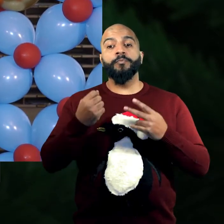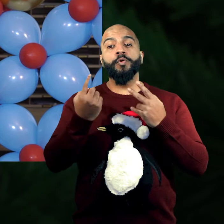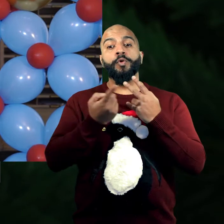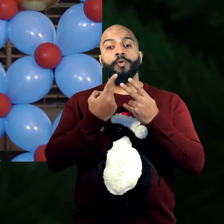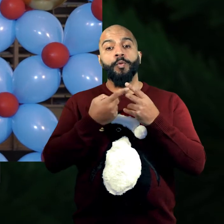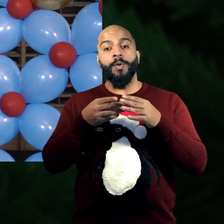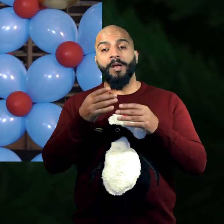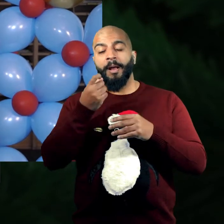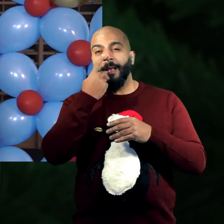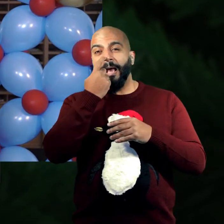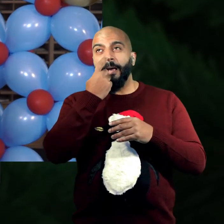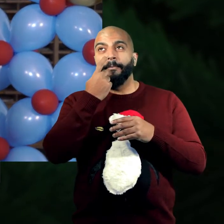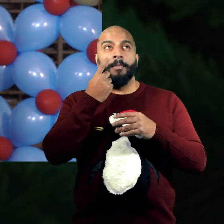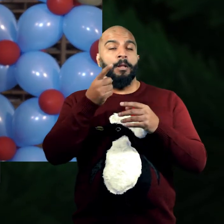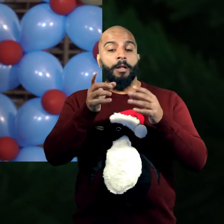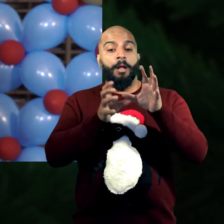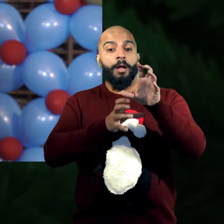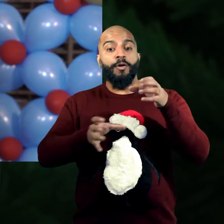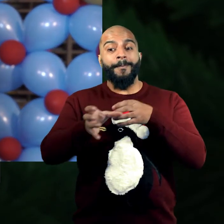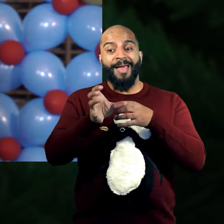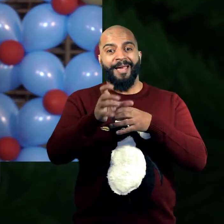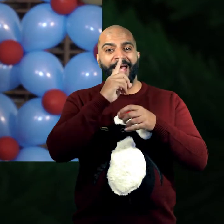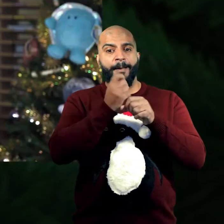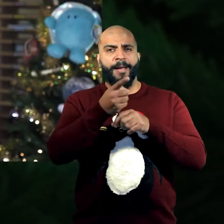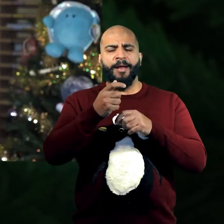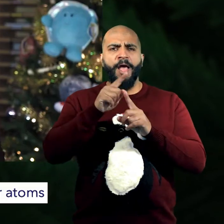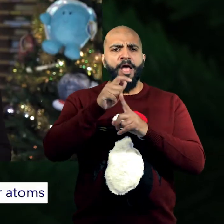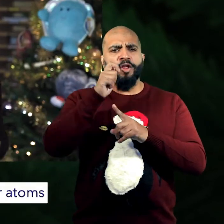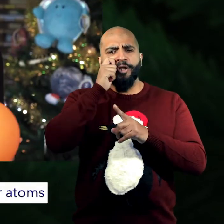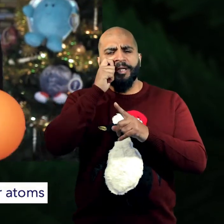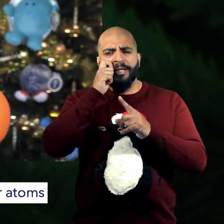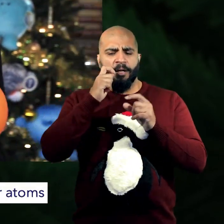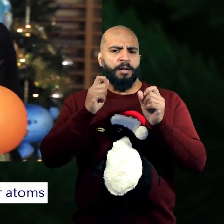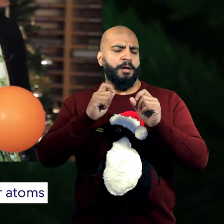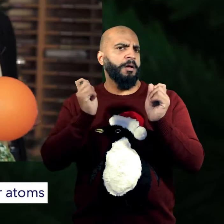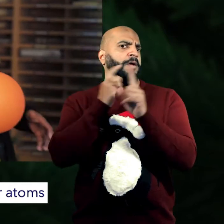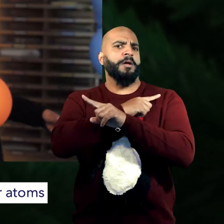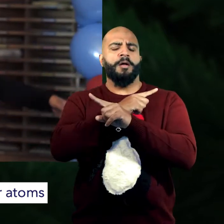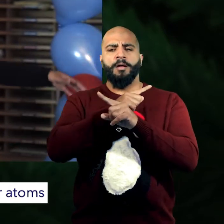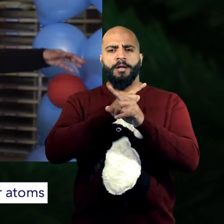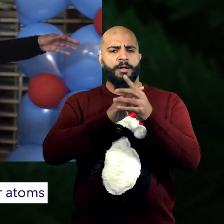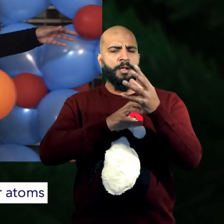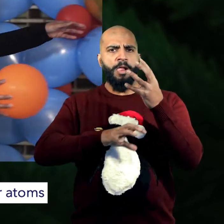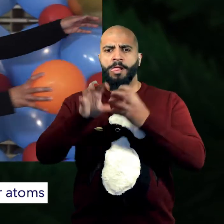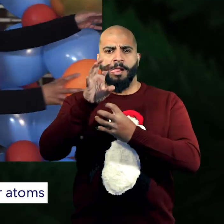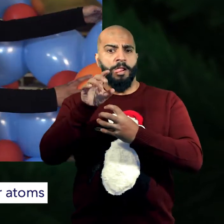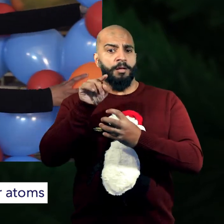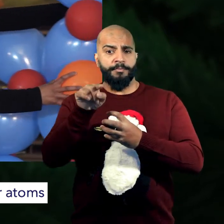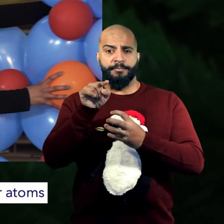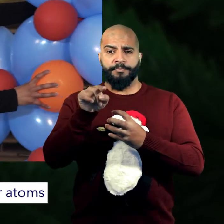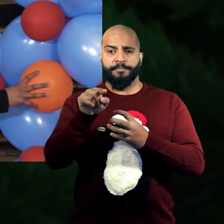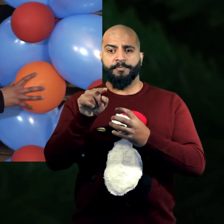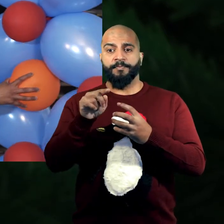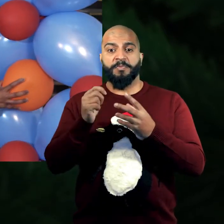way that these atoms can be cheeky and misbehave. They can try to squeeze into spaces between